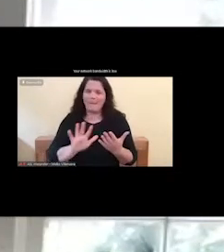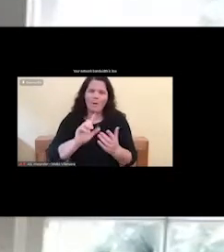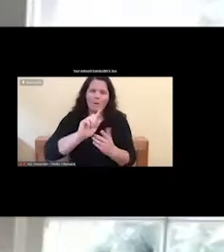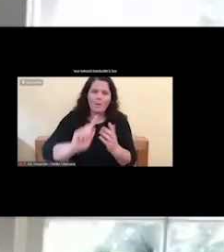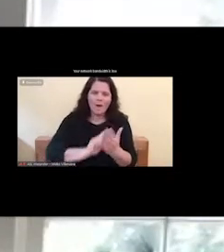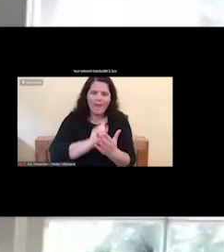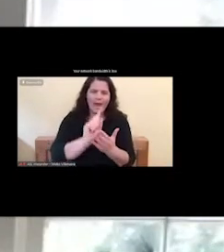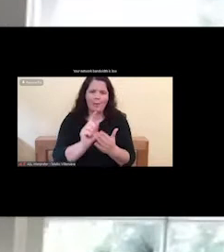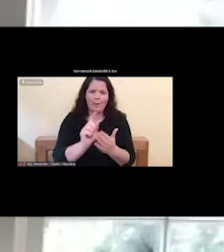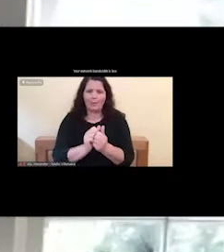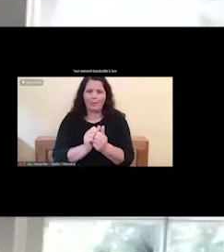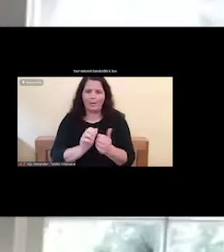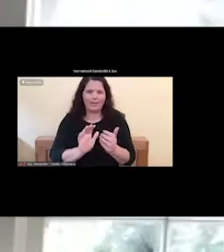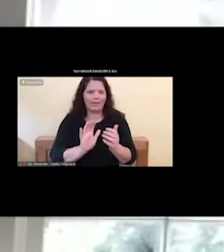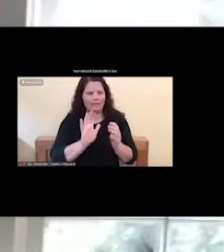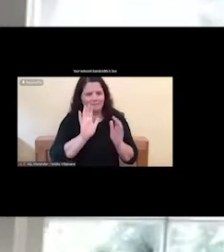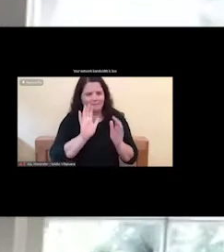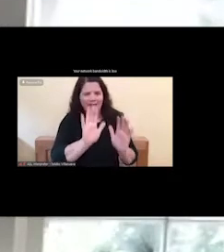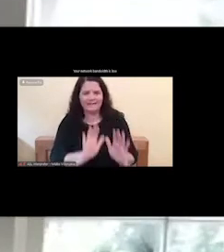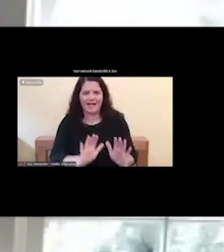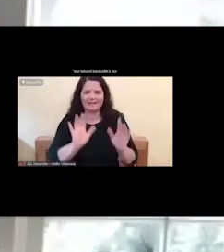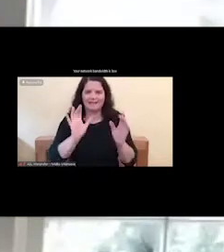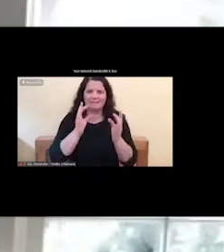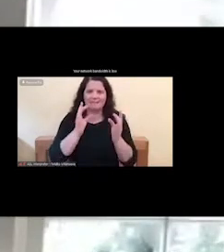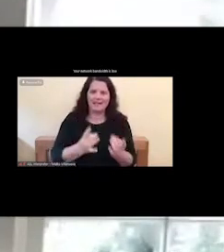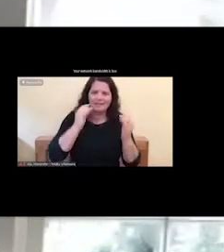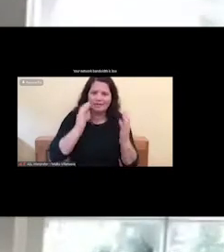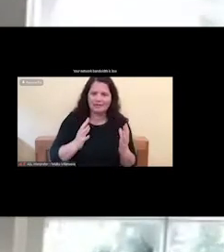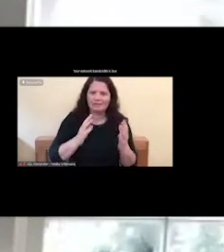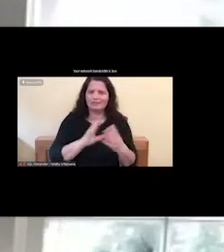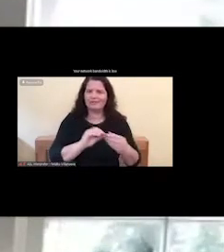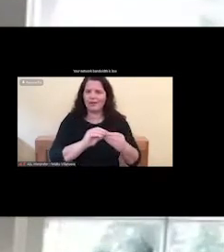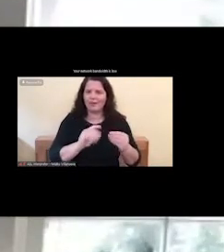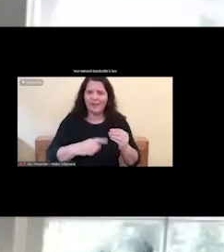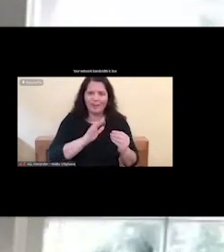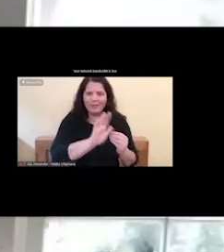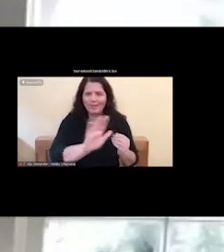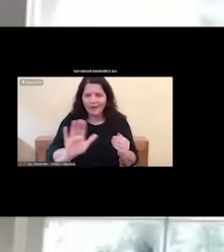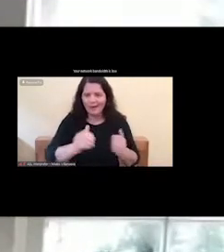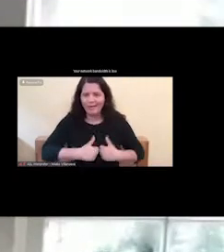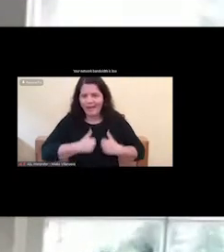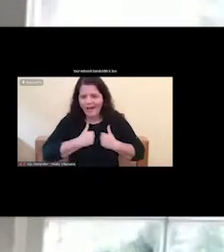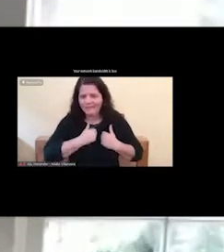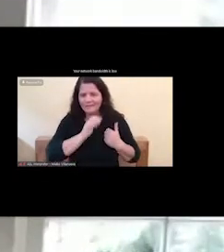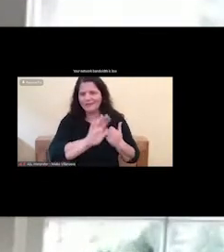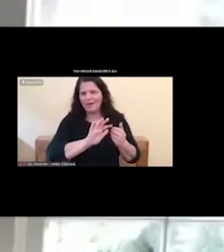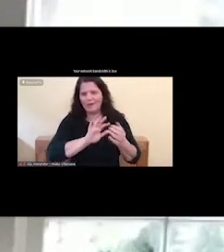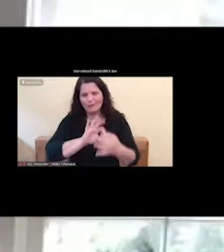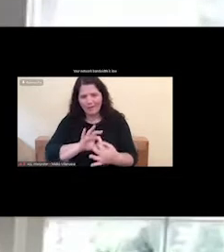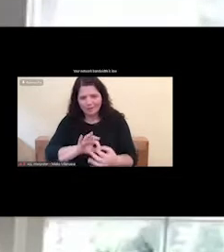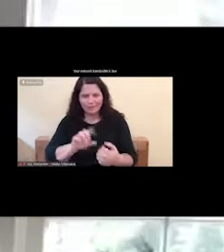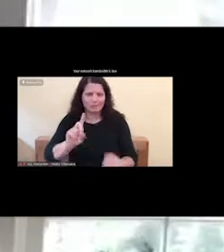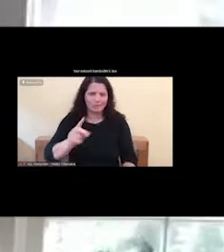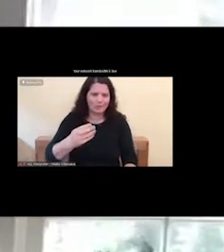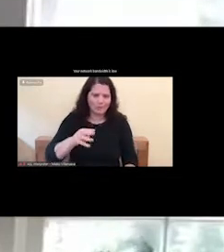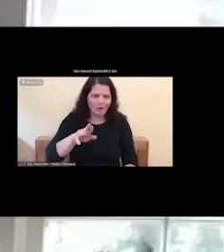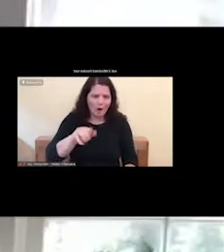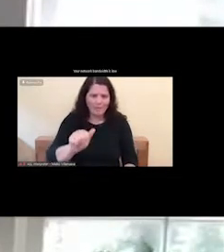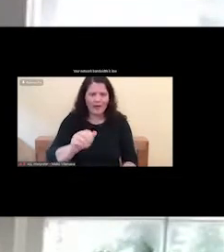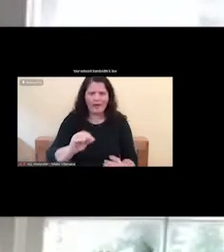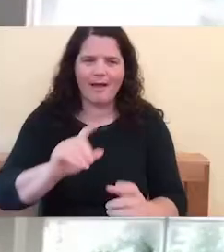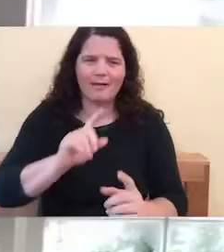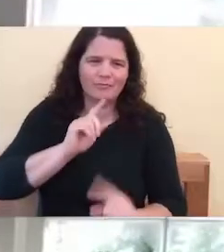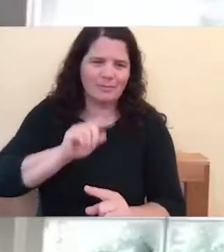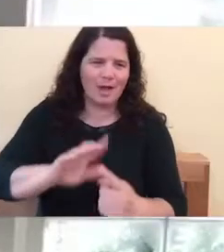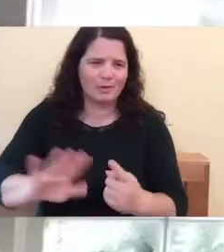a little about their life and their relationship to the Dharma and also take your questions. And also